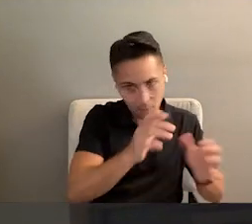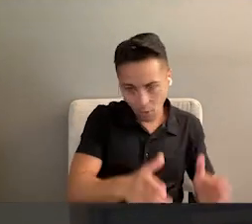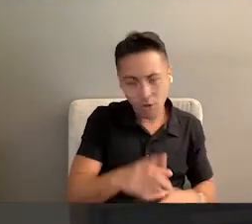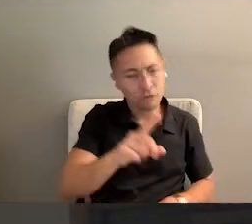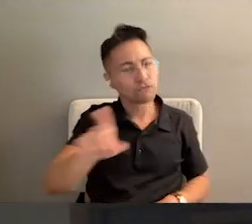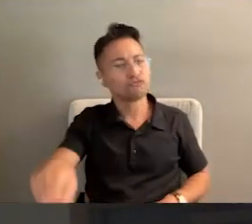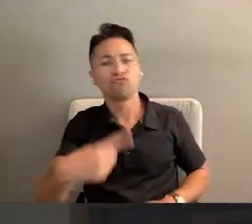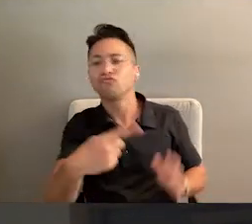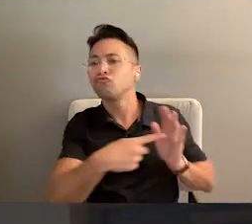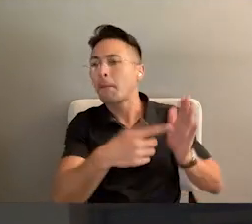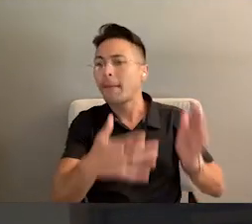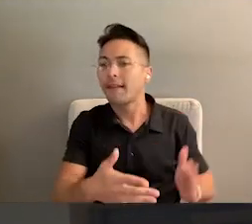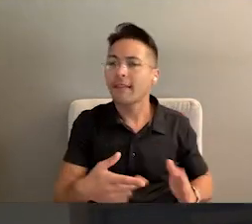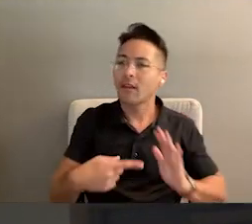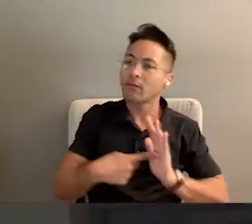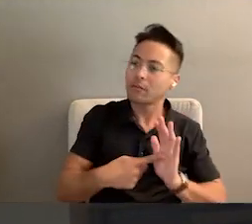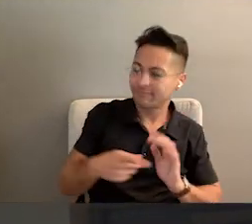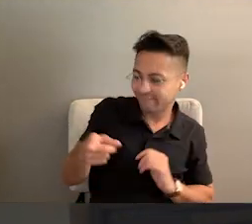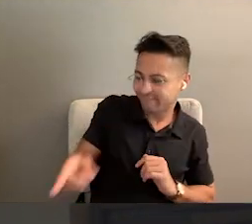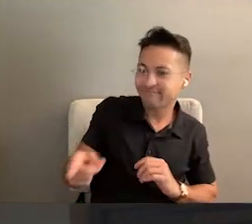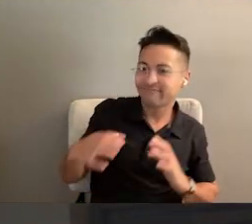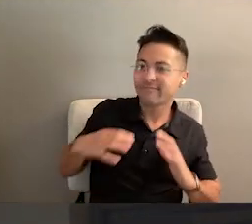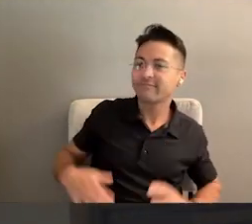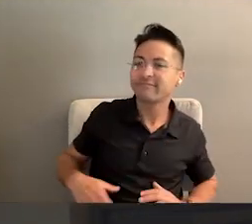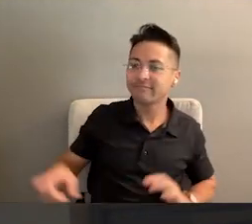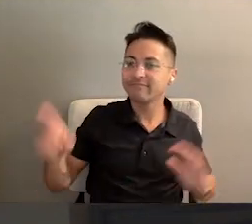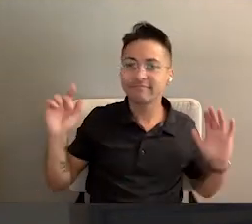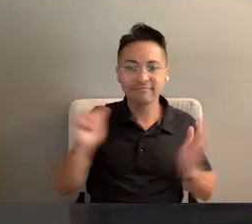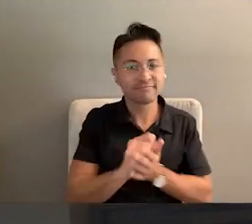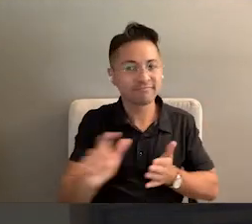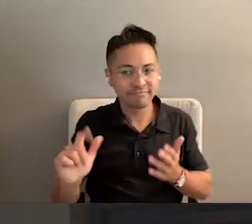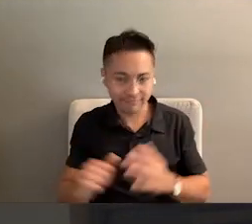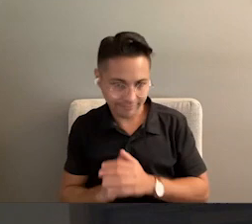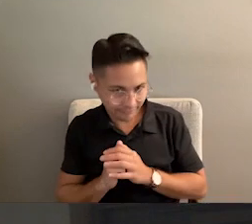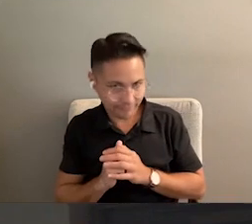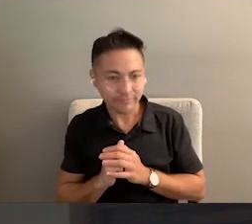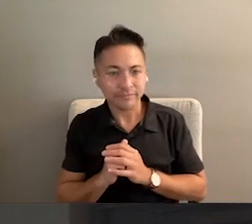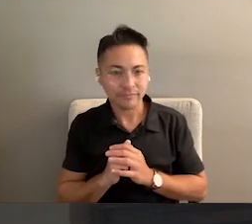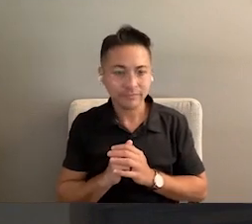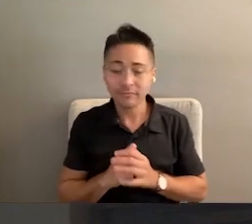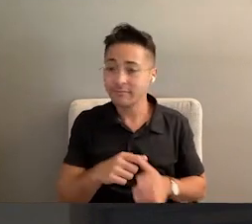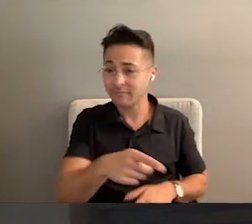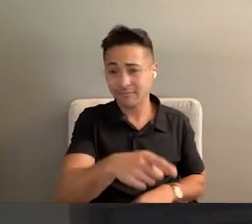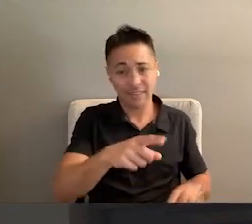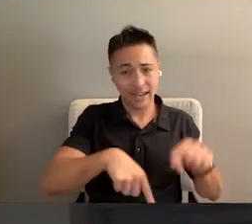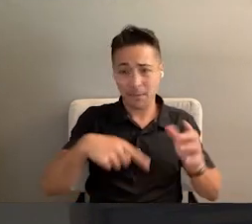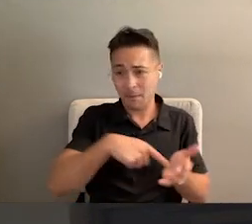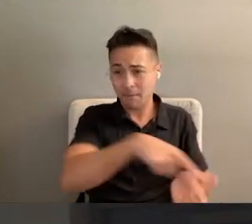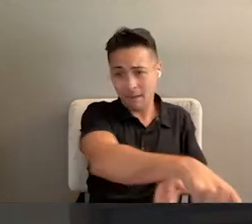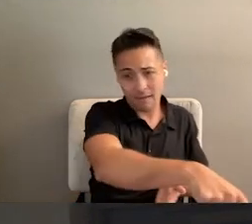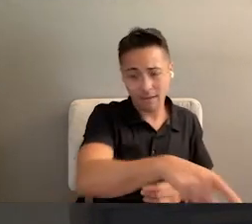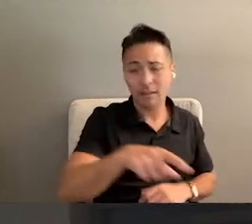work relations, but they're still not the employer, right? They're just the representative, they're representing that consumer.